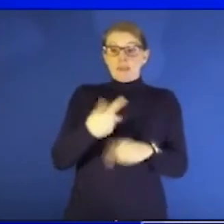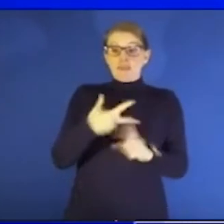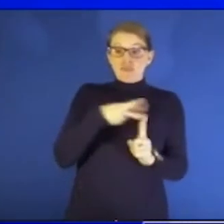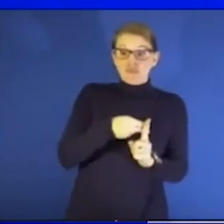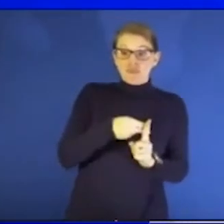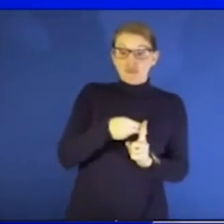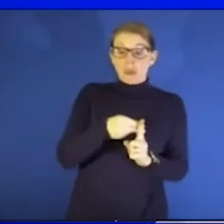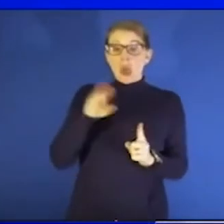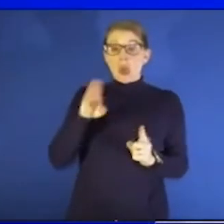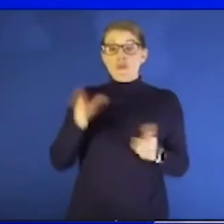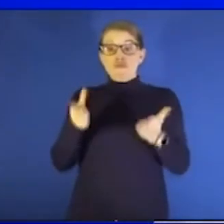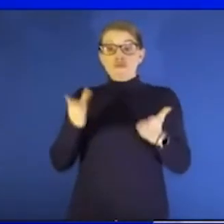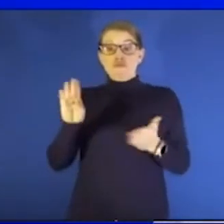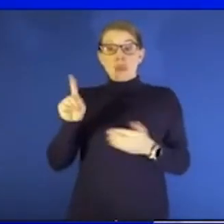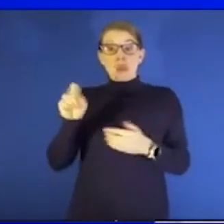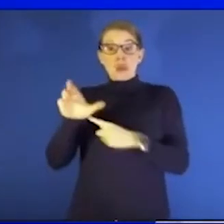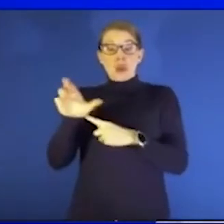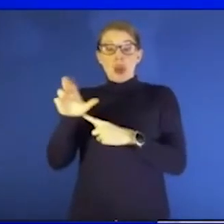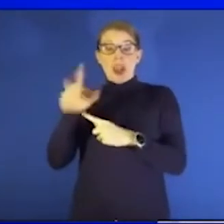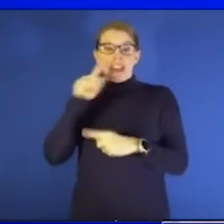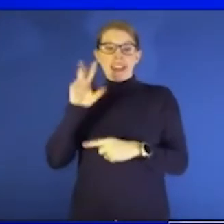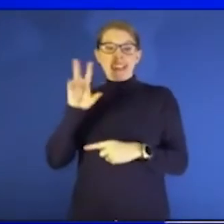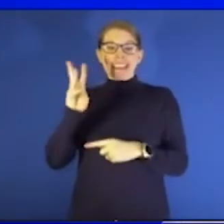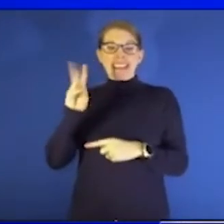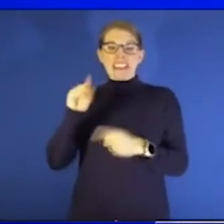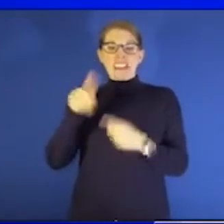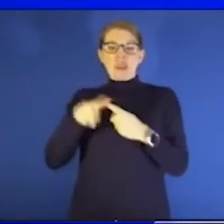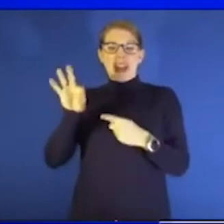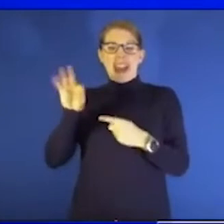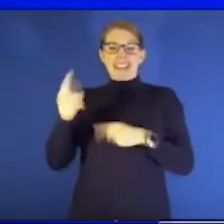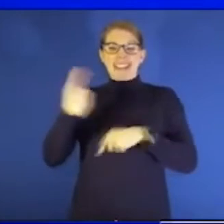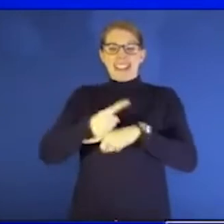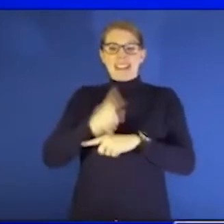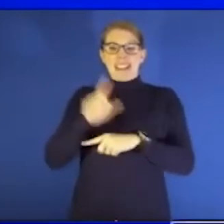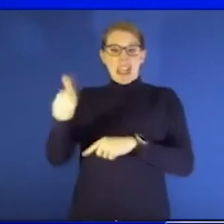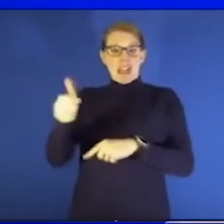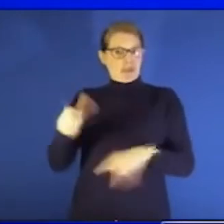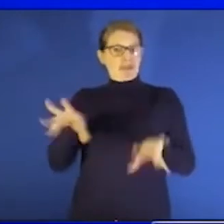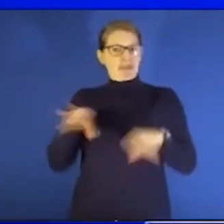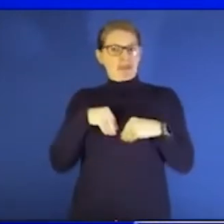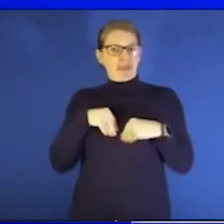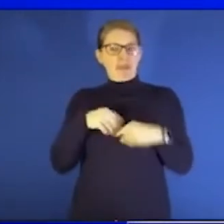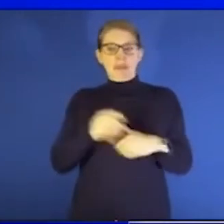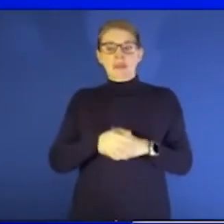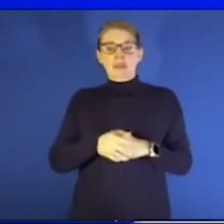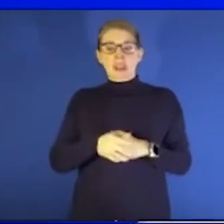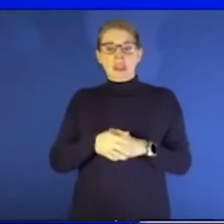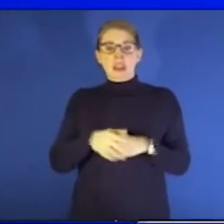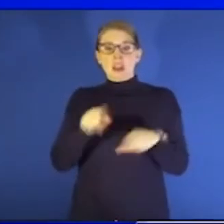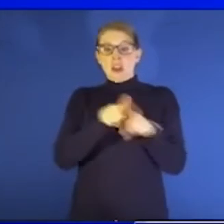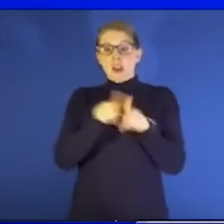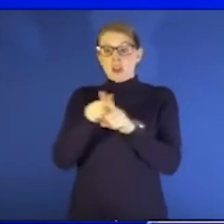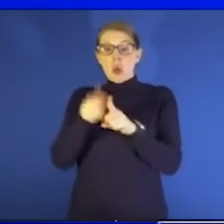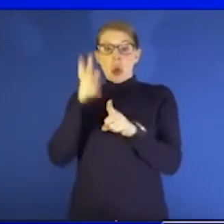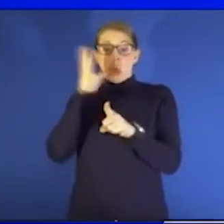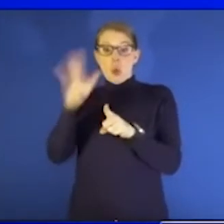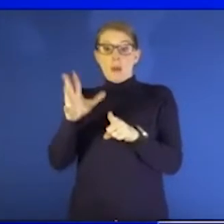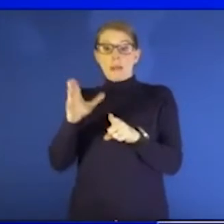booster, I think 60 to 90 days later is certainly reasonable. And at that point, you are also going to be boosting